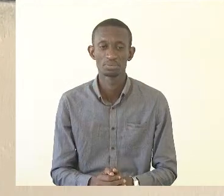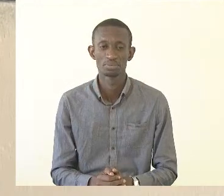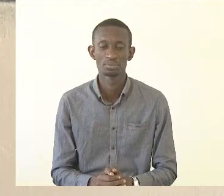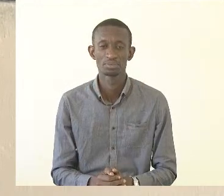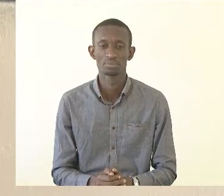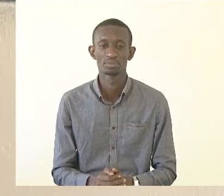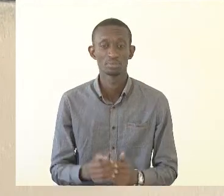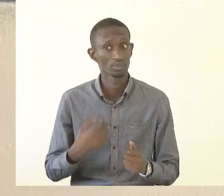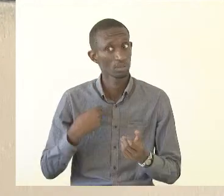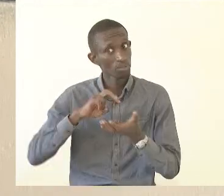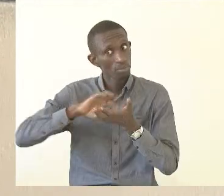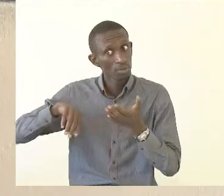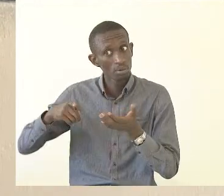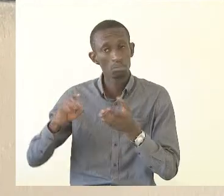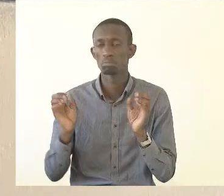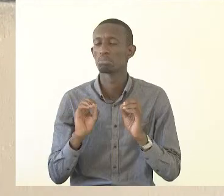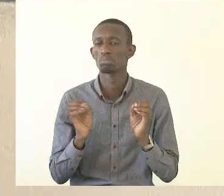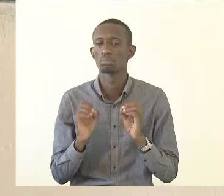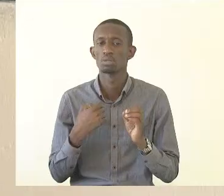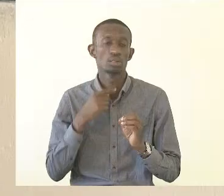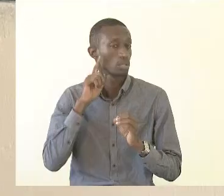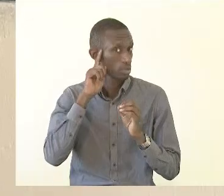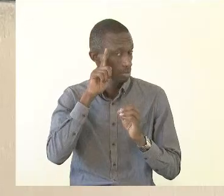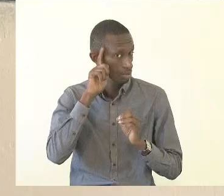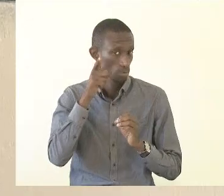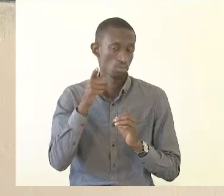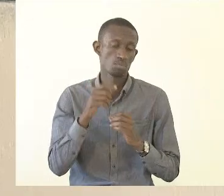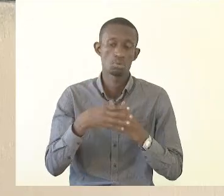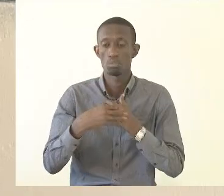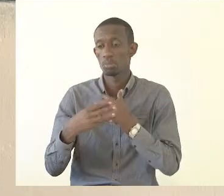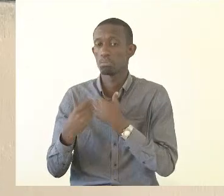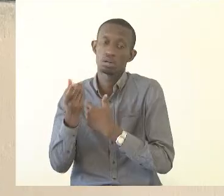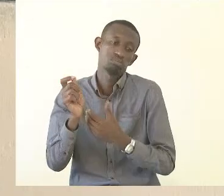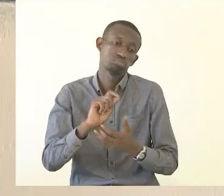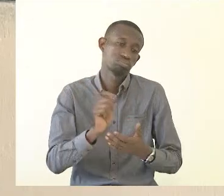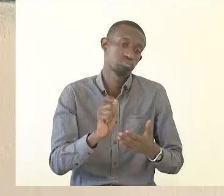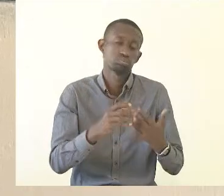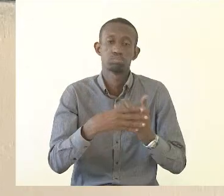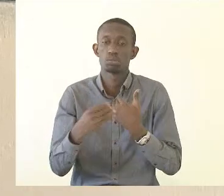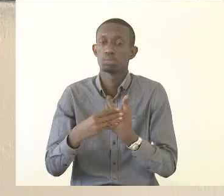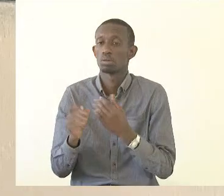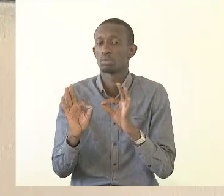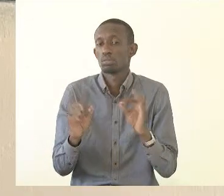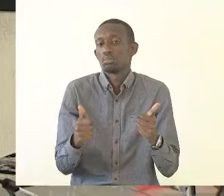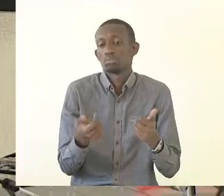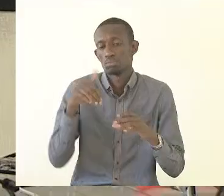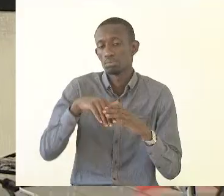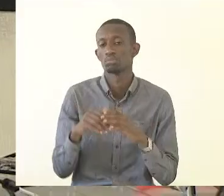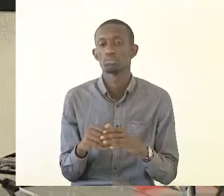even removed anything. So I hope you have put down whatever we were writing properly in your